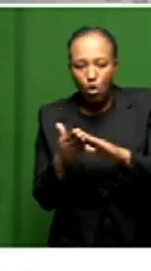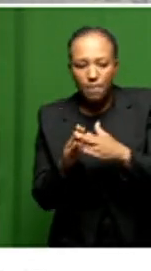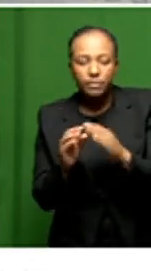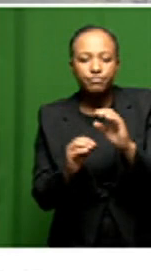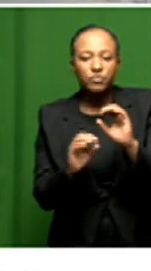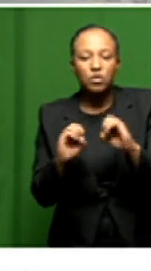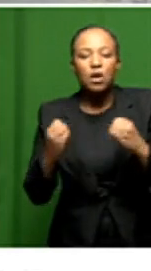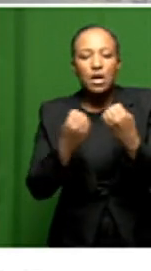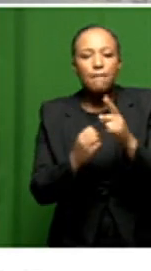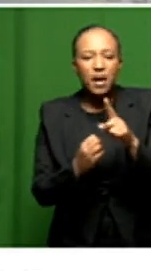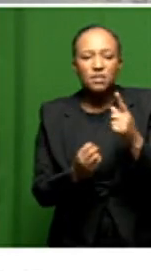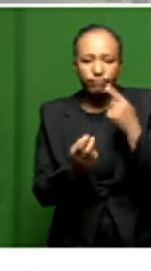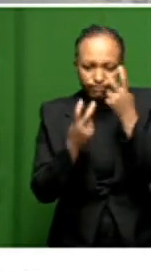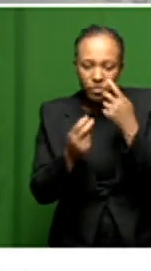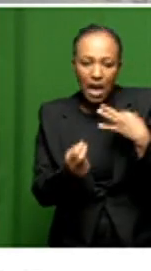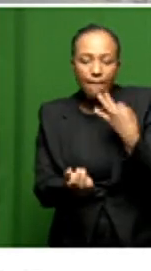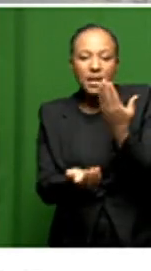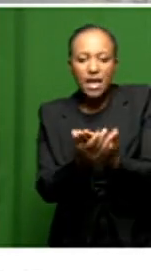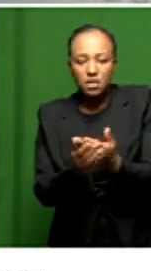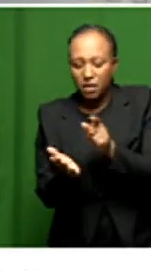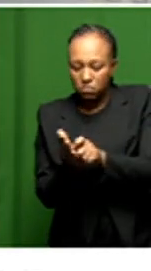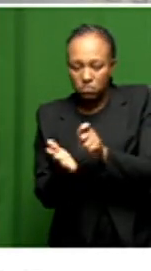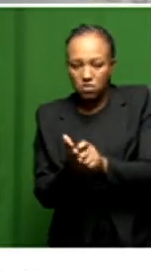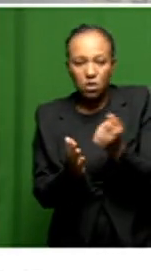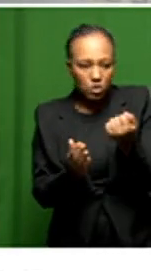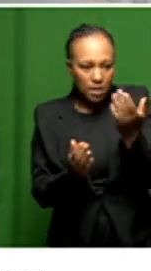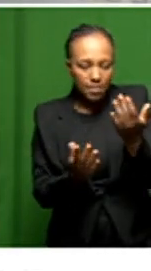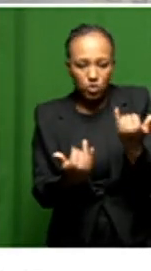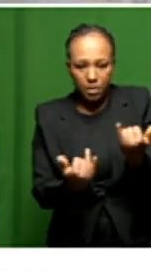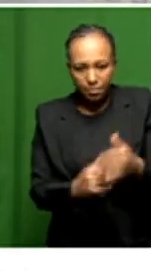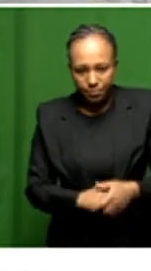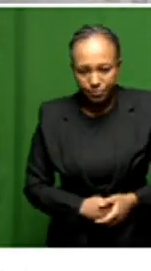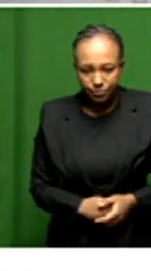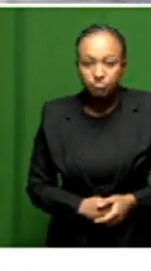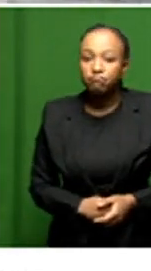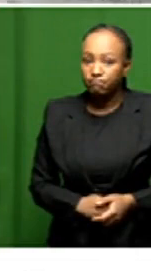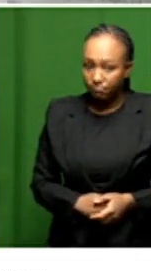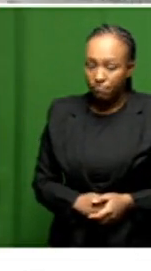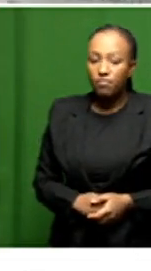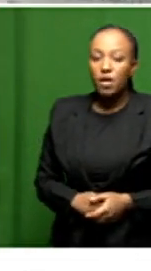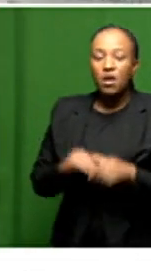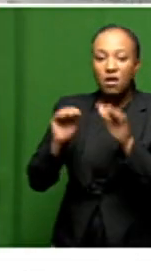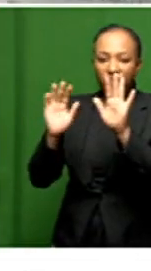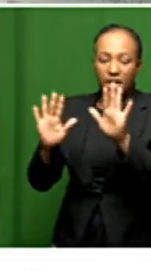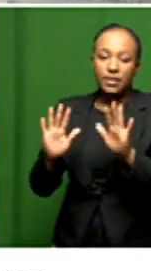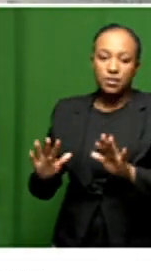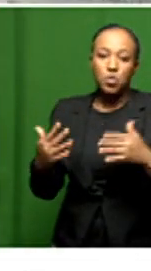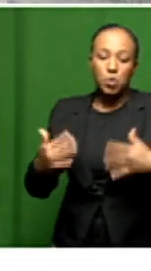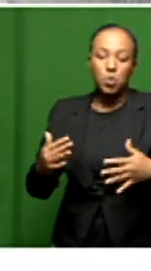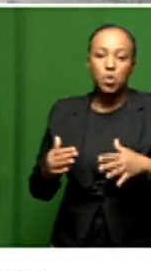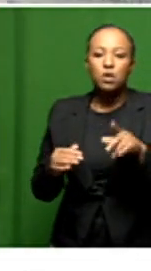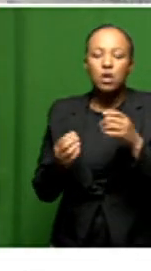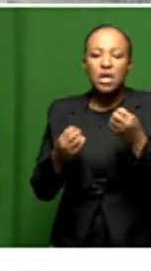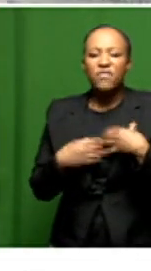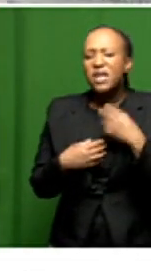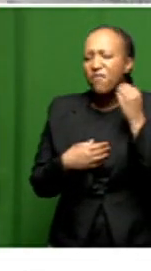for our application form, complete it and submit by close of business today. Fantastic. So just give us your details, how